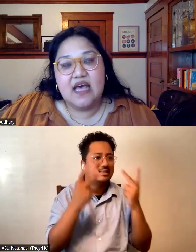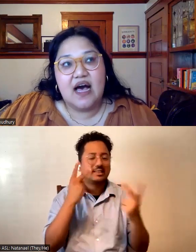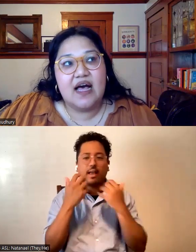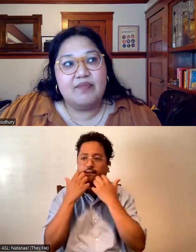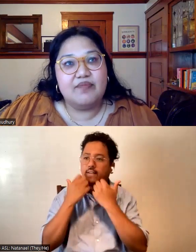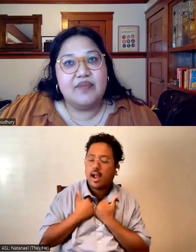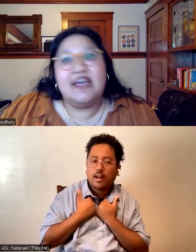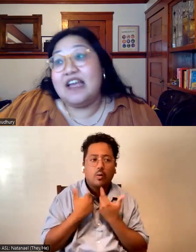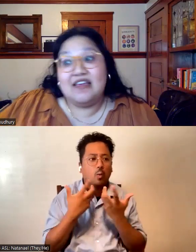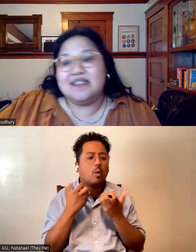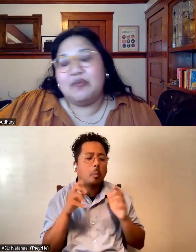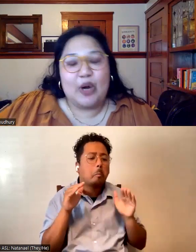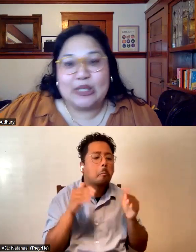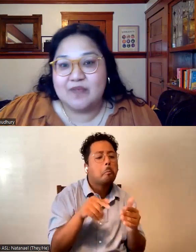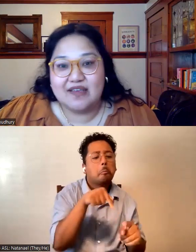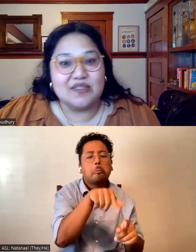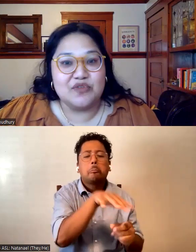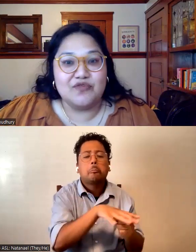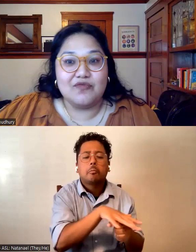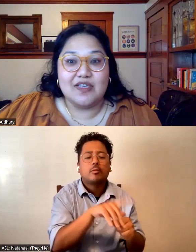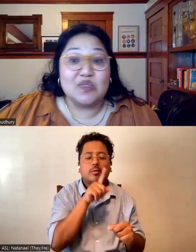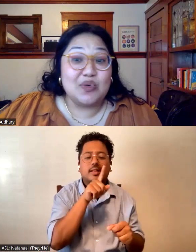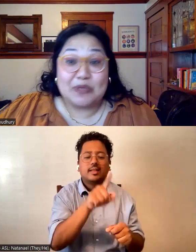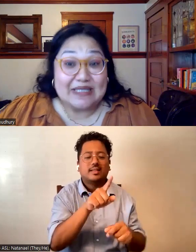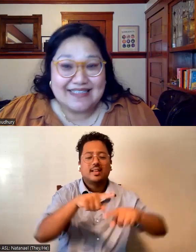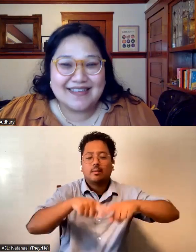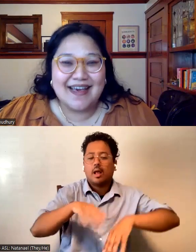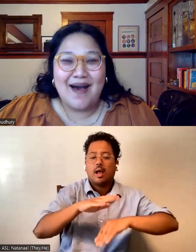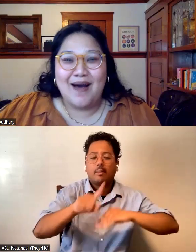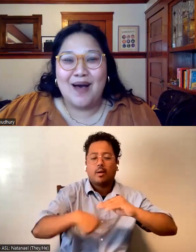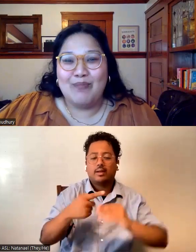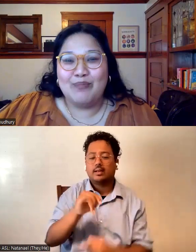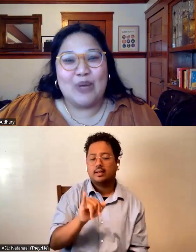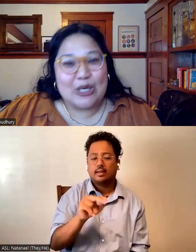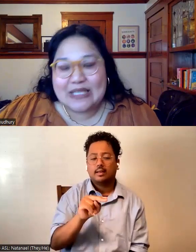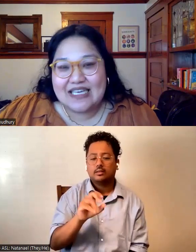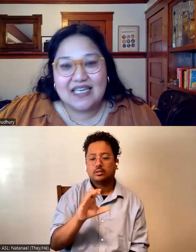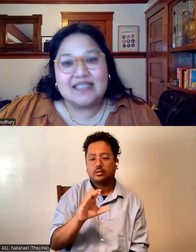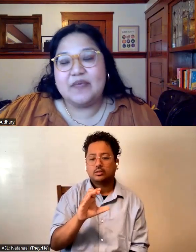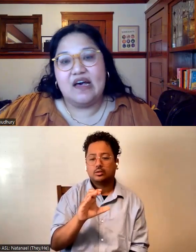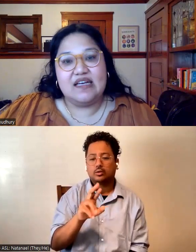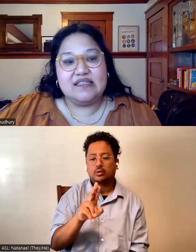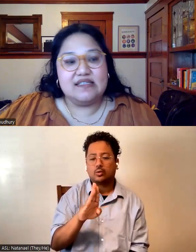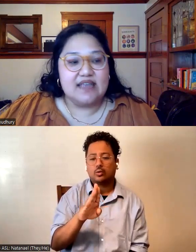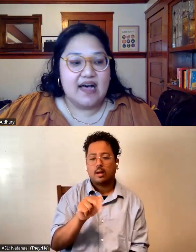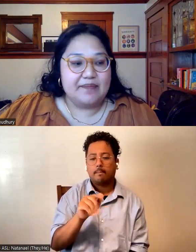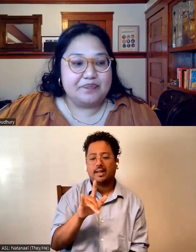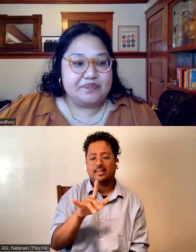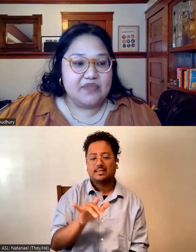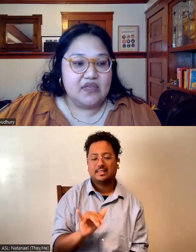studying. Again, I think it's like partly because of inscrutability. Partly it's because,